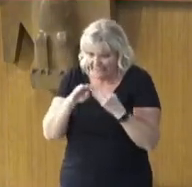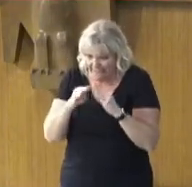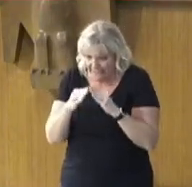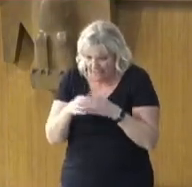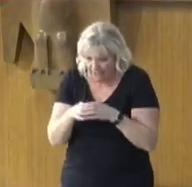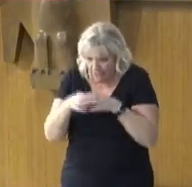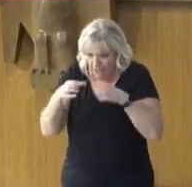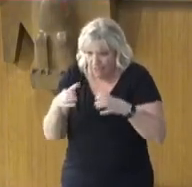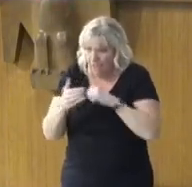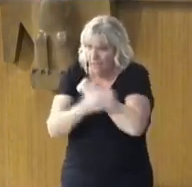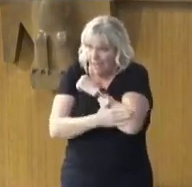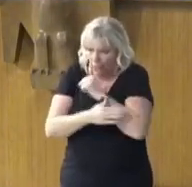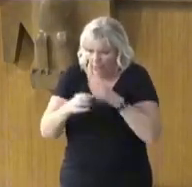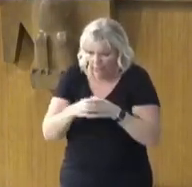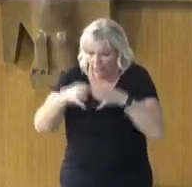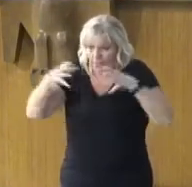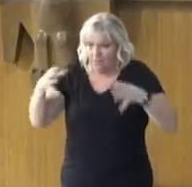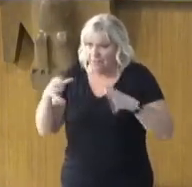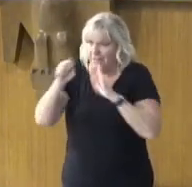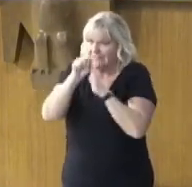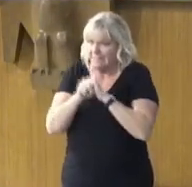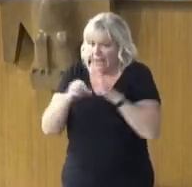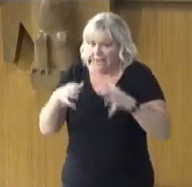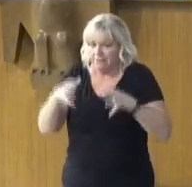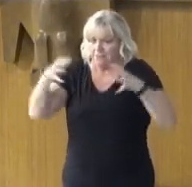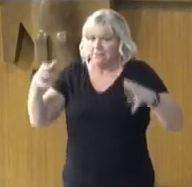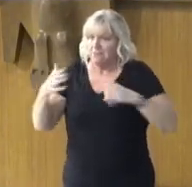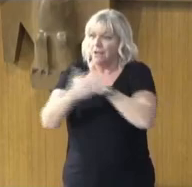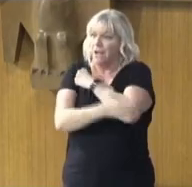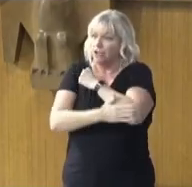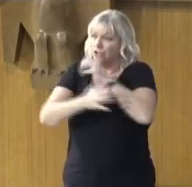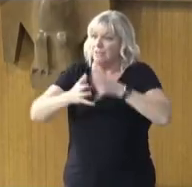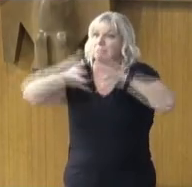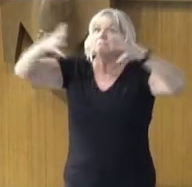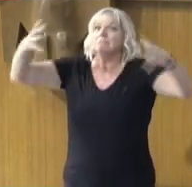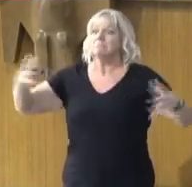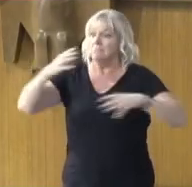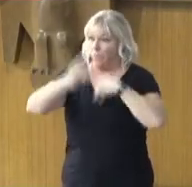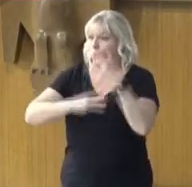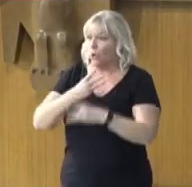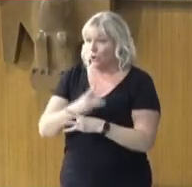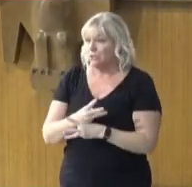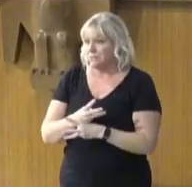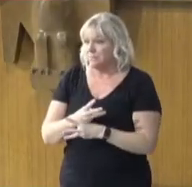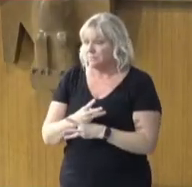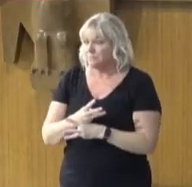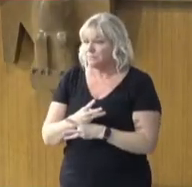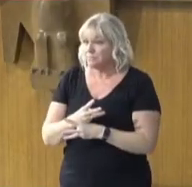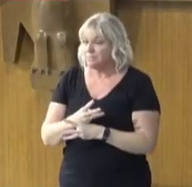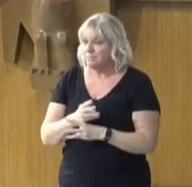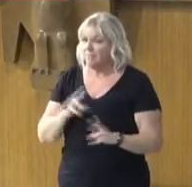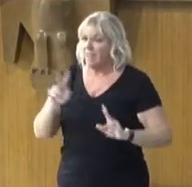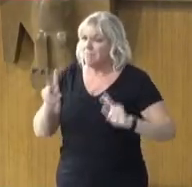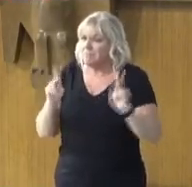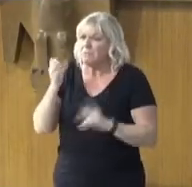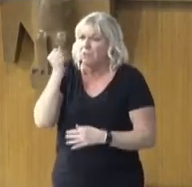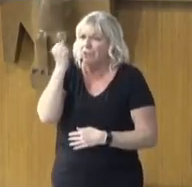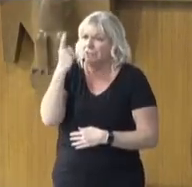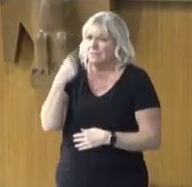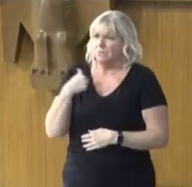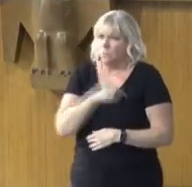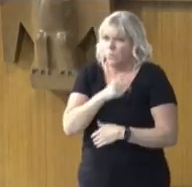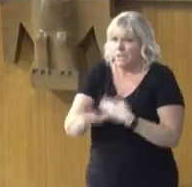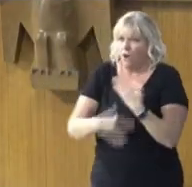county, in our state, in our country, and in our world. And it's understood that we all desire